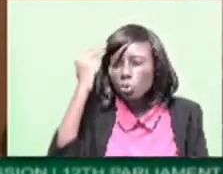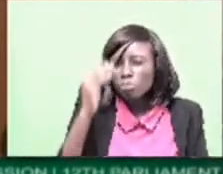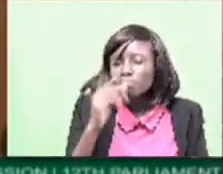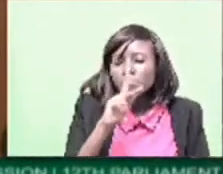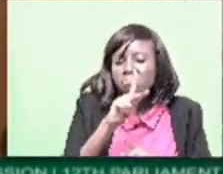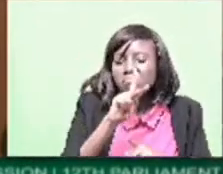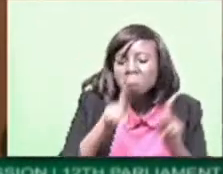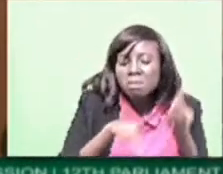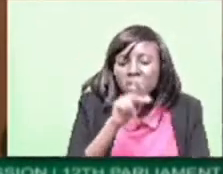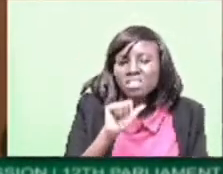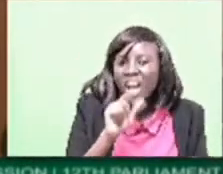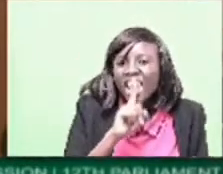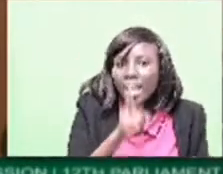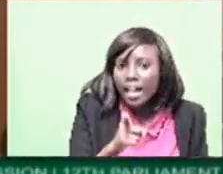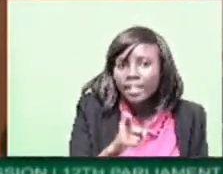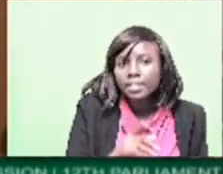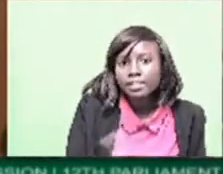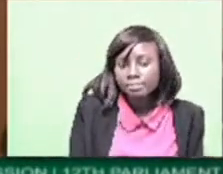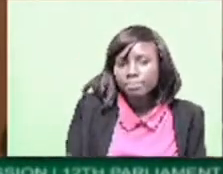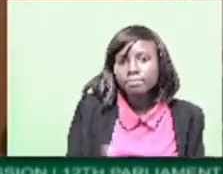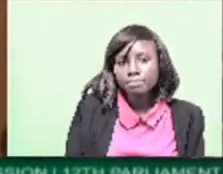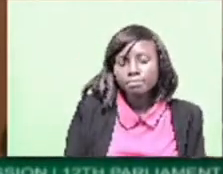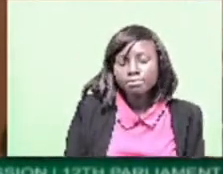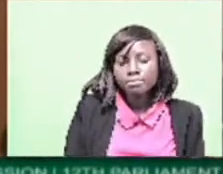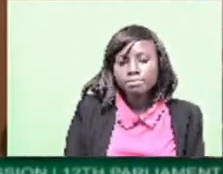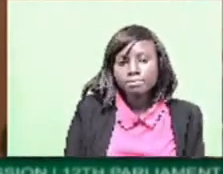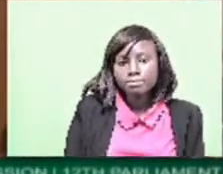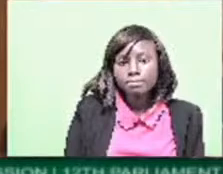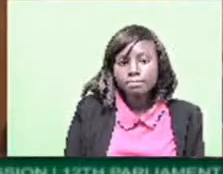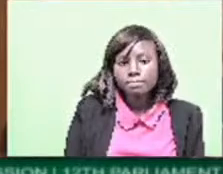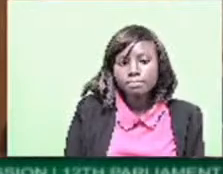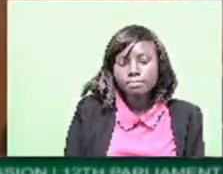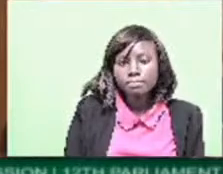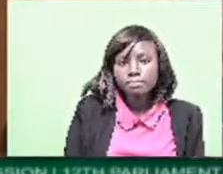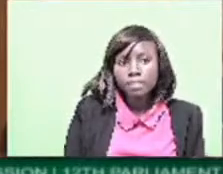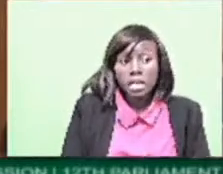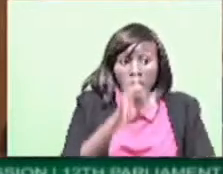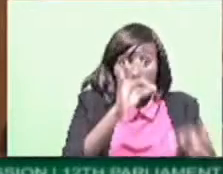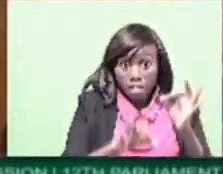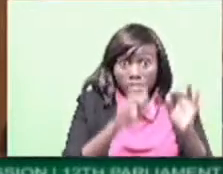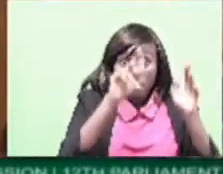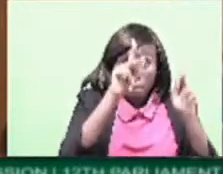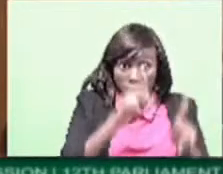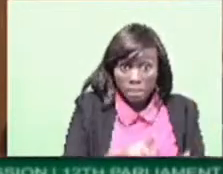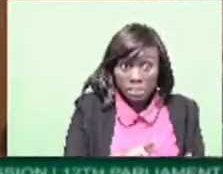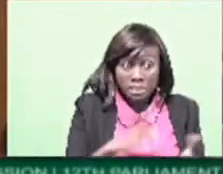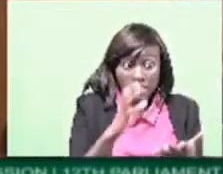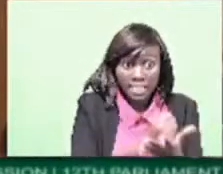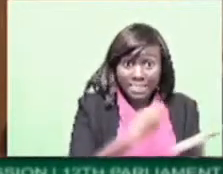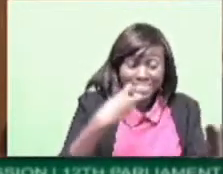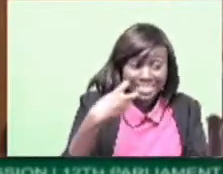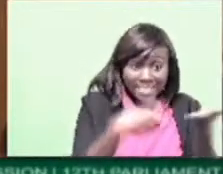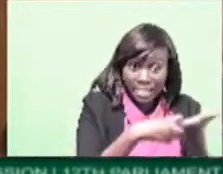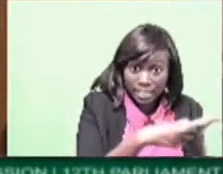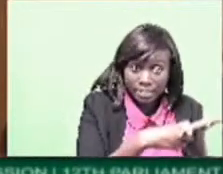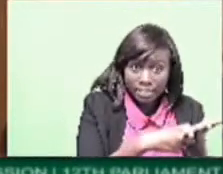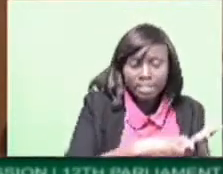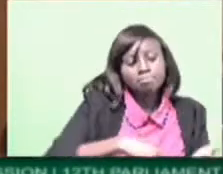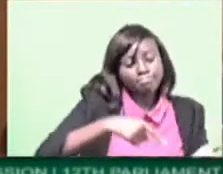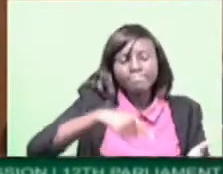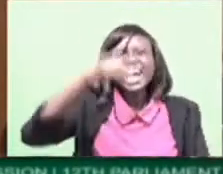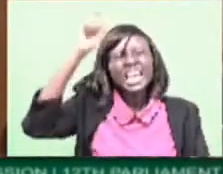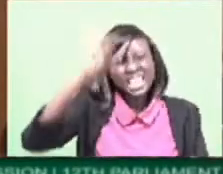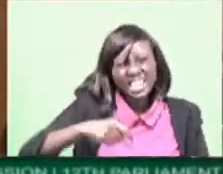as to how you'd be able to properly identify this person receiving the fixed penalty notice without having them have an ID on them,